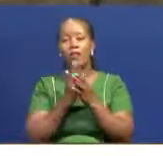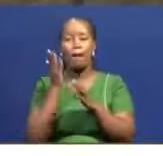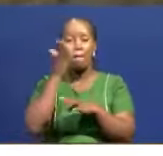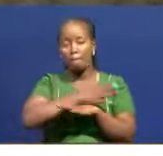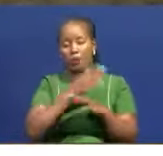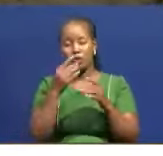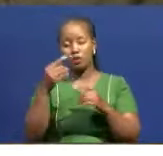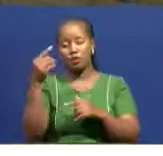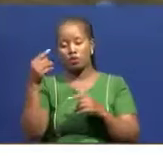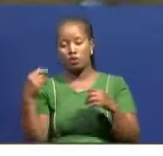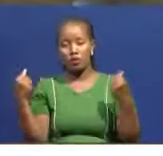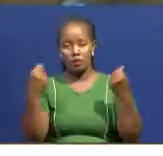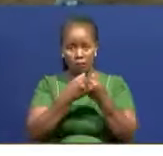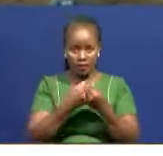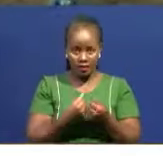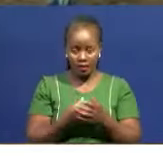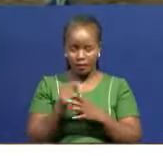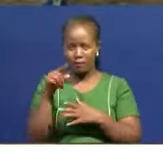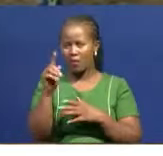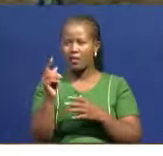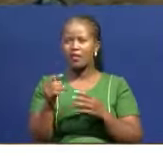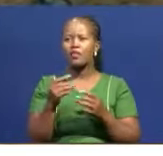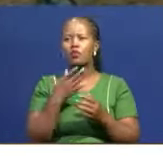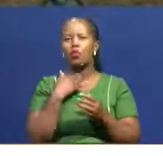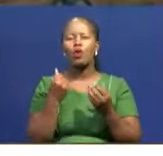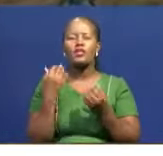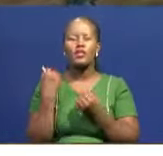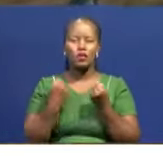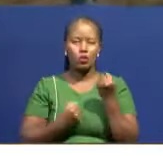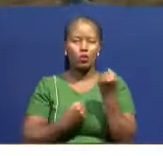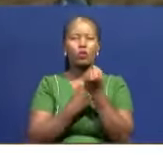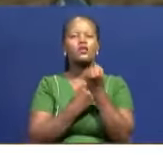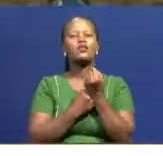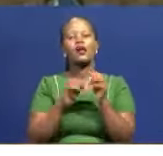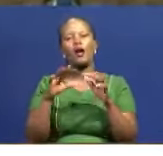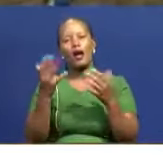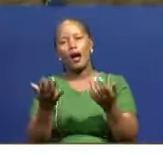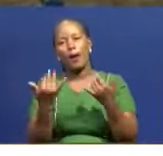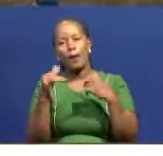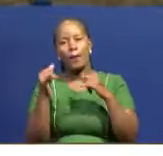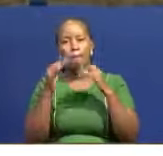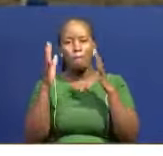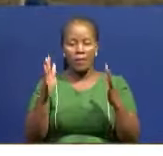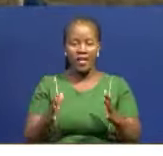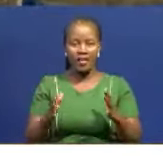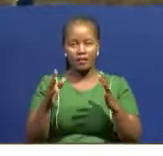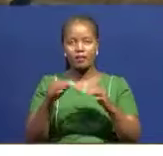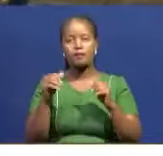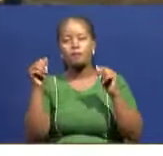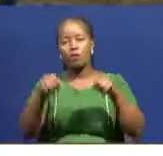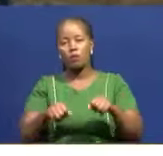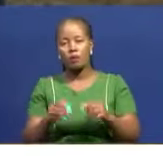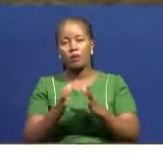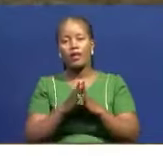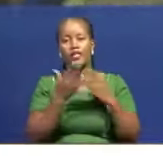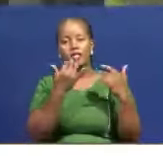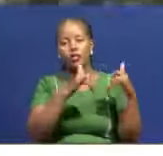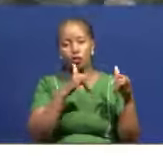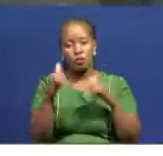that's what we were supporting the coaches with, to see how they can support their players to get to play better.